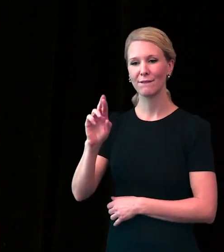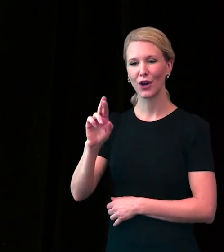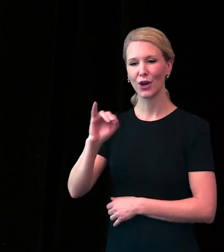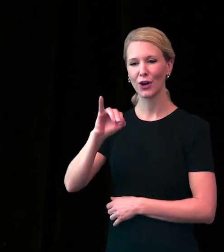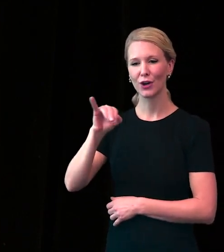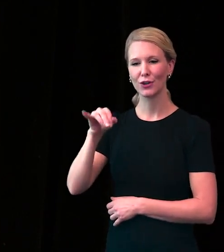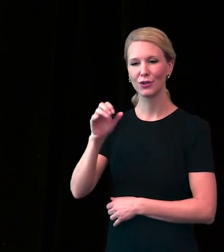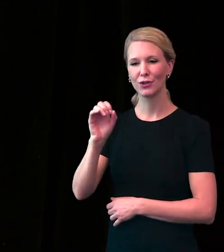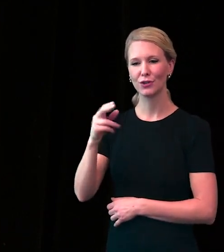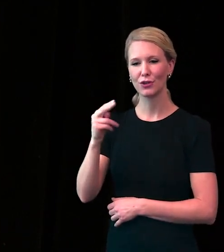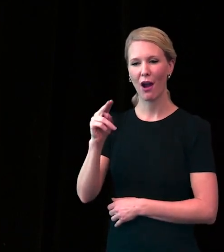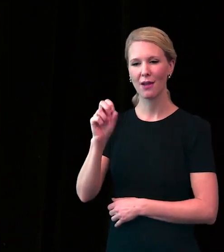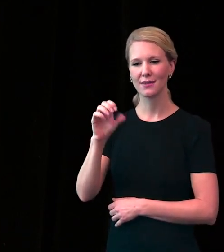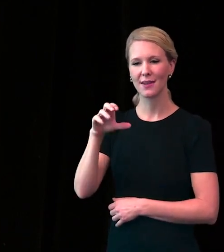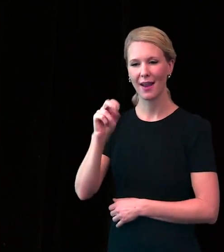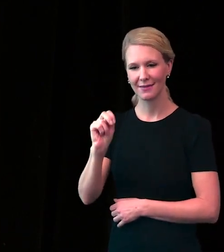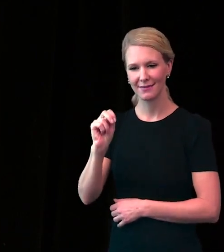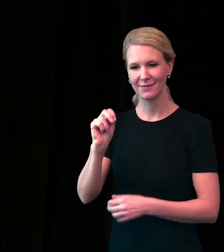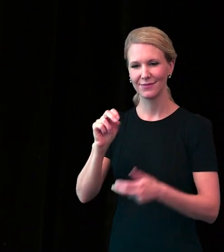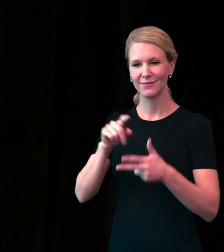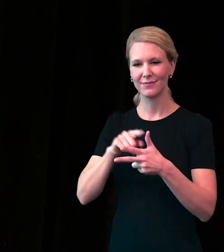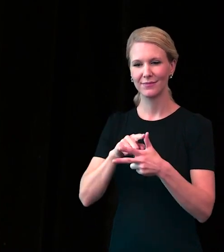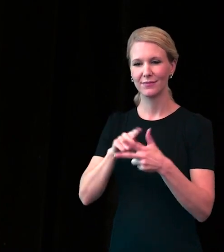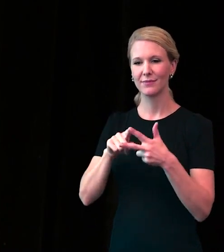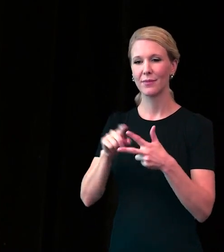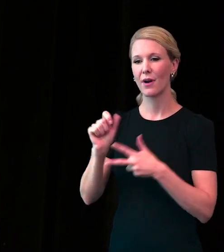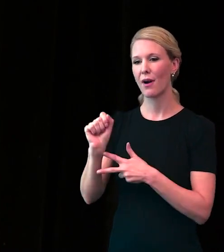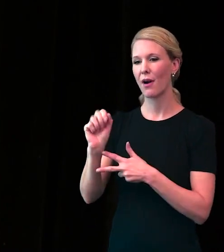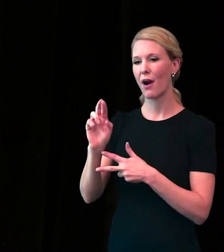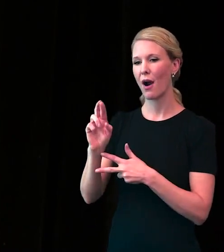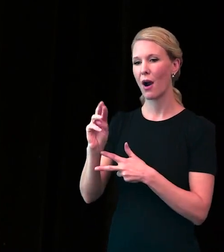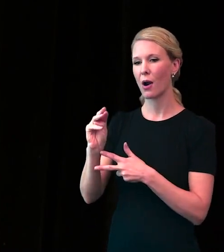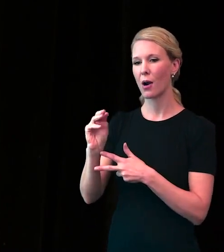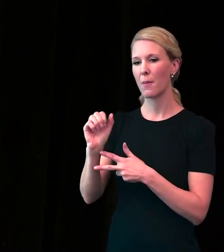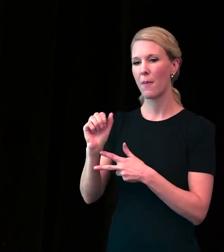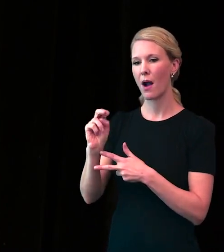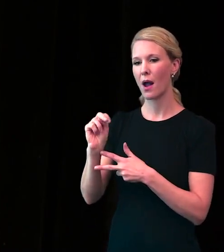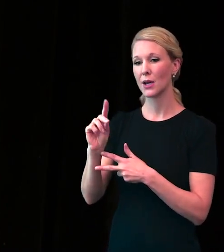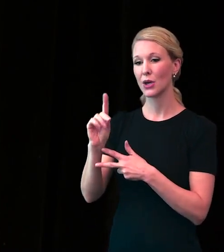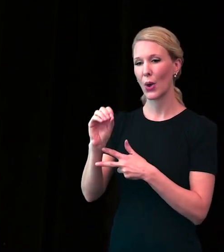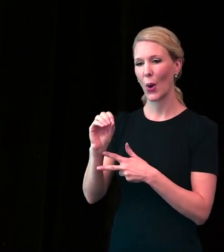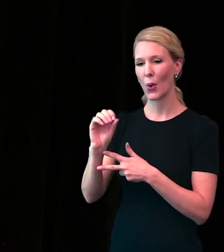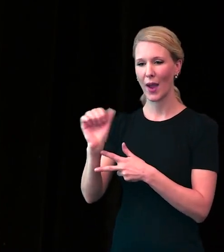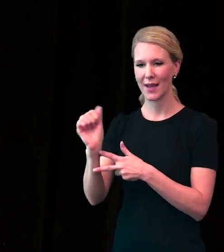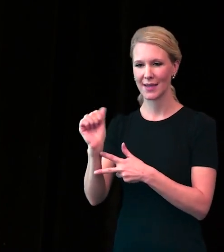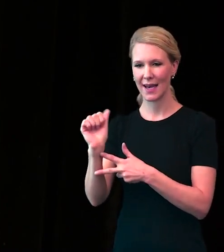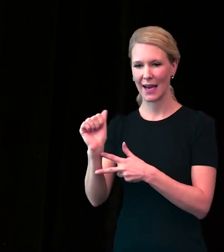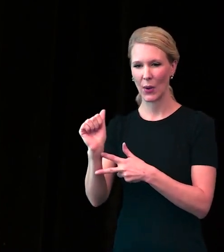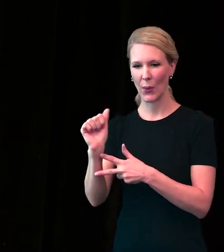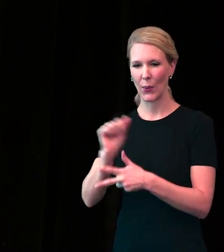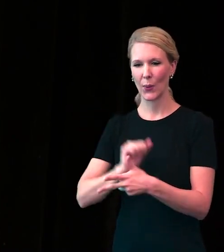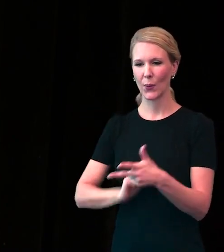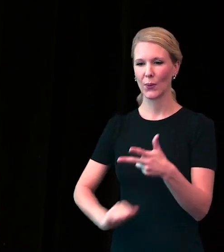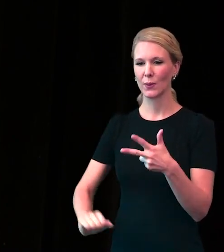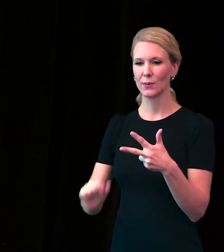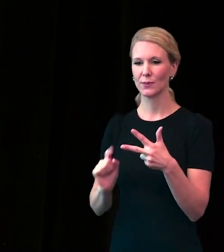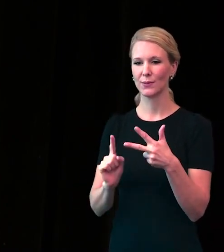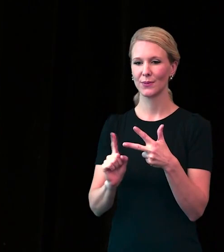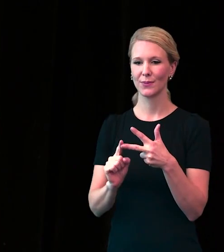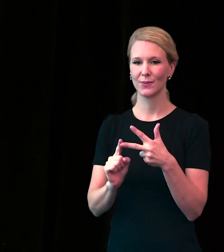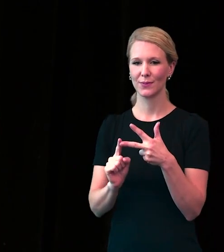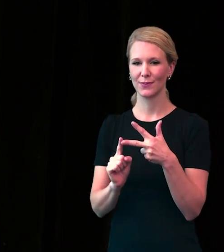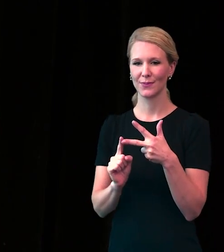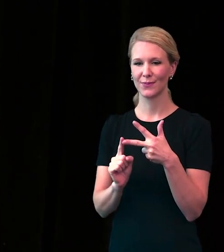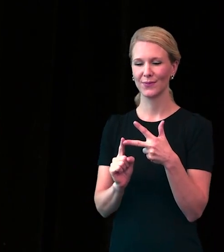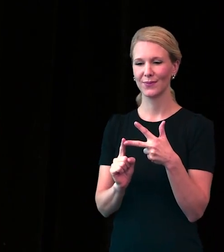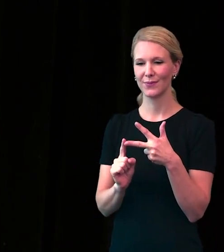Professional Student Association, Armando Antonino, President, Associated Students of Washington State University,